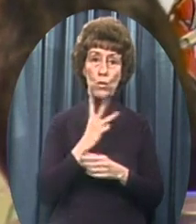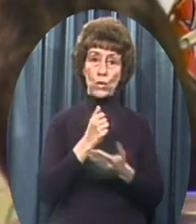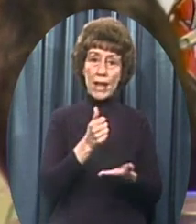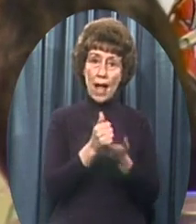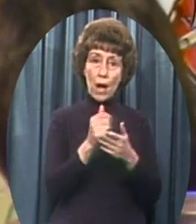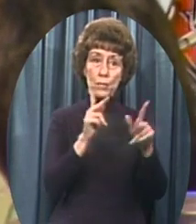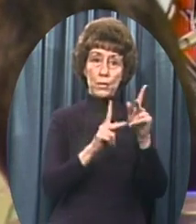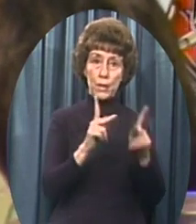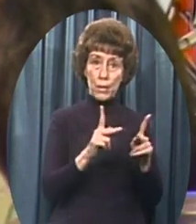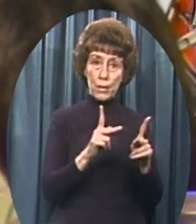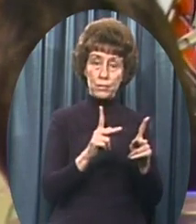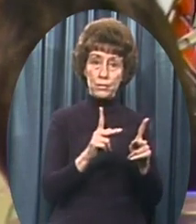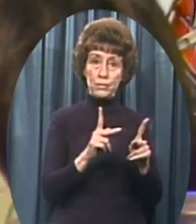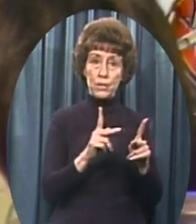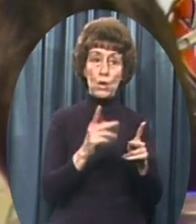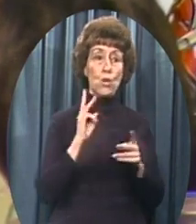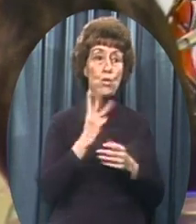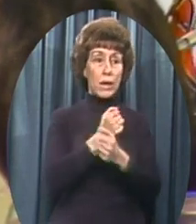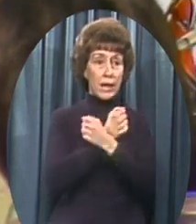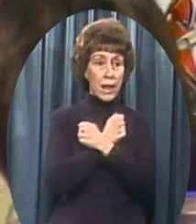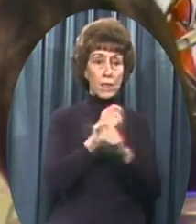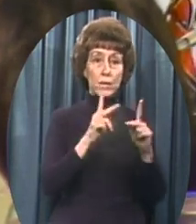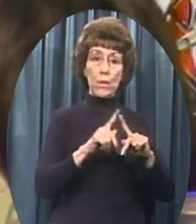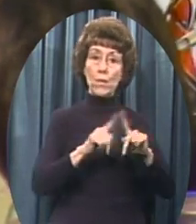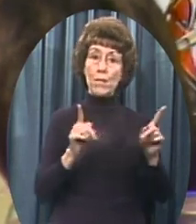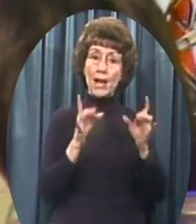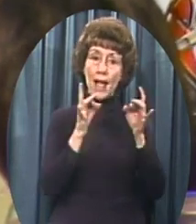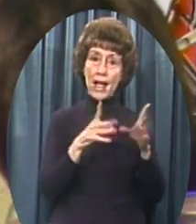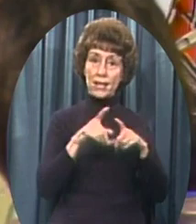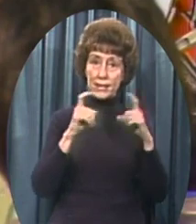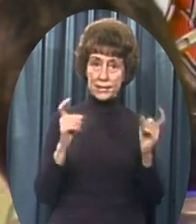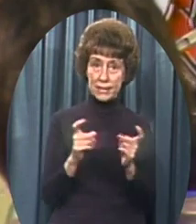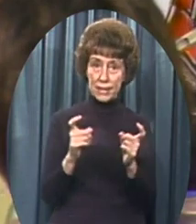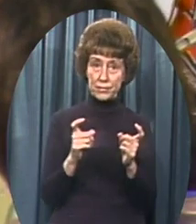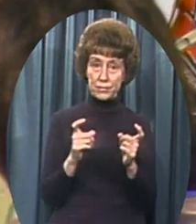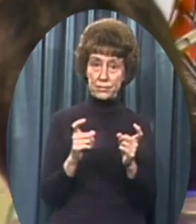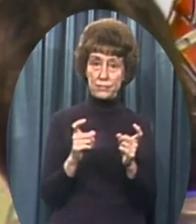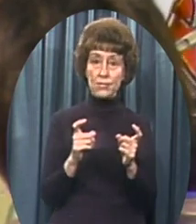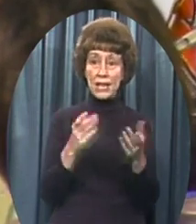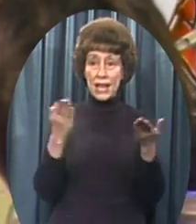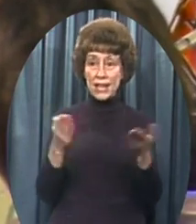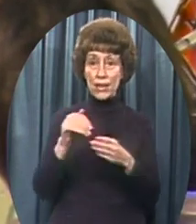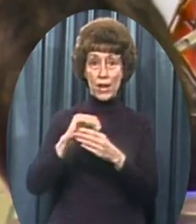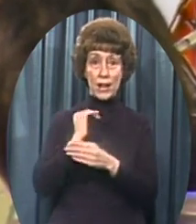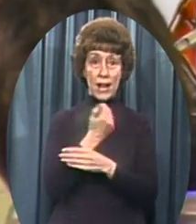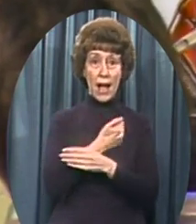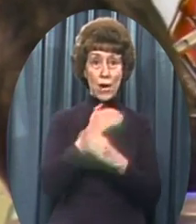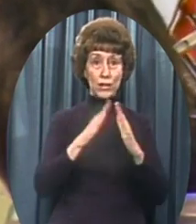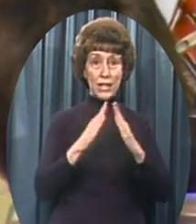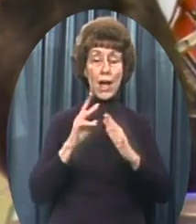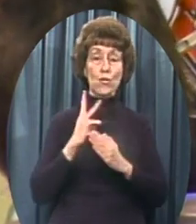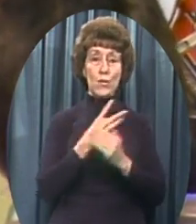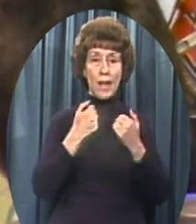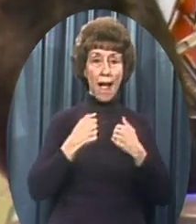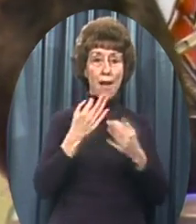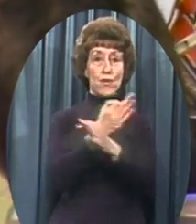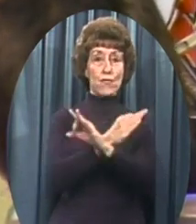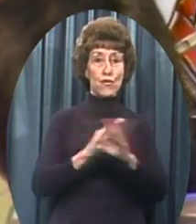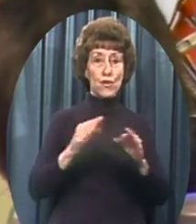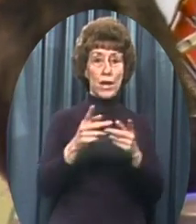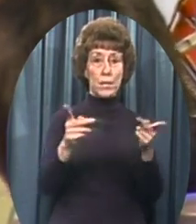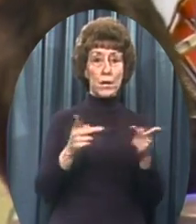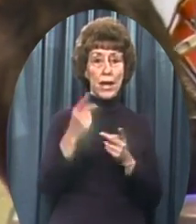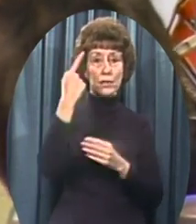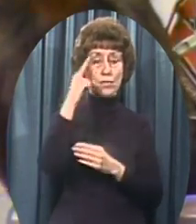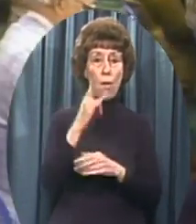spiritual therapy. We've never charged them. We tell them when they come in that the excessive use of alcoholic beverages is wrong, but we